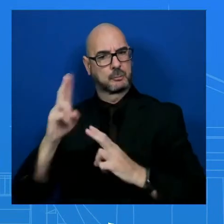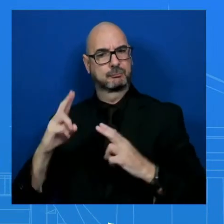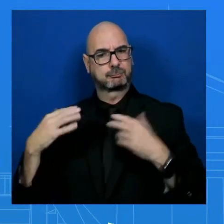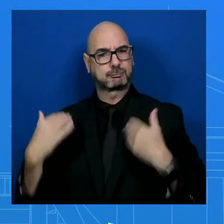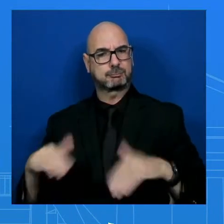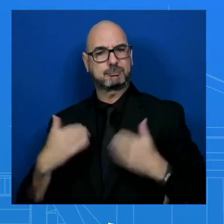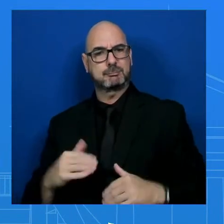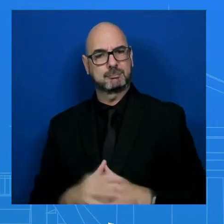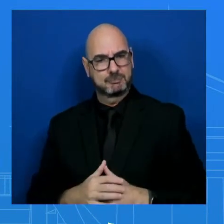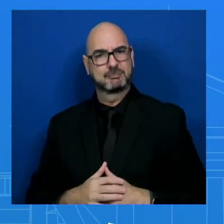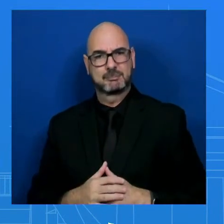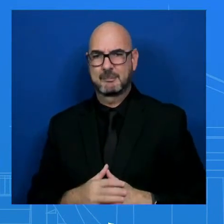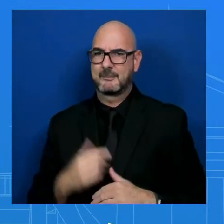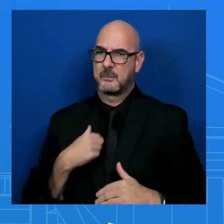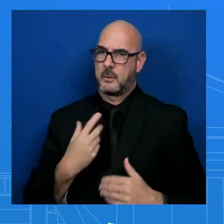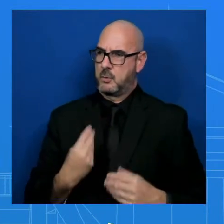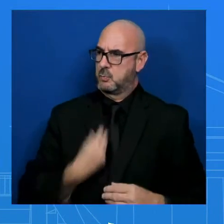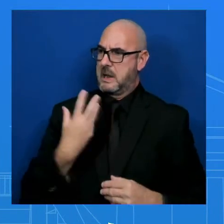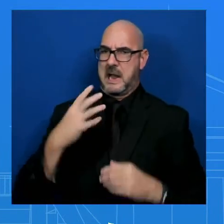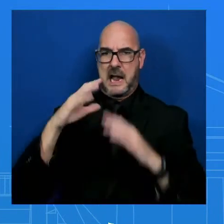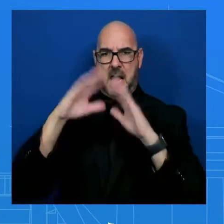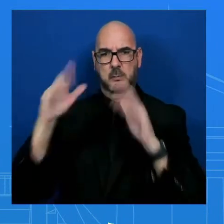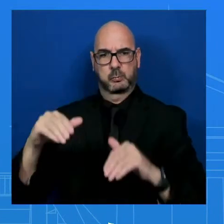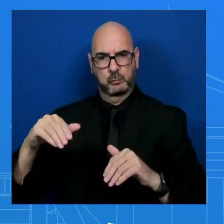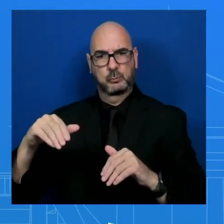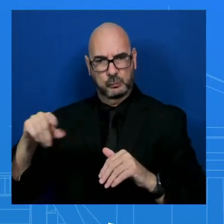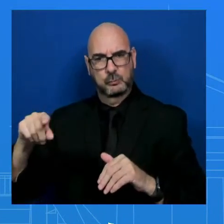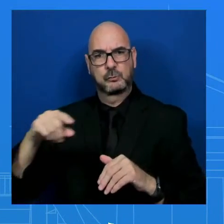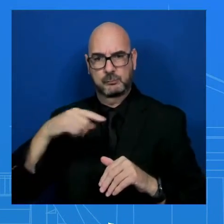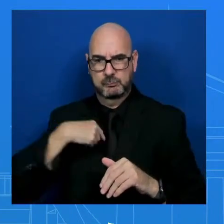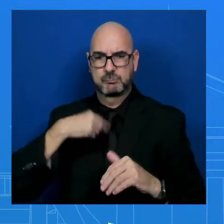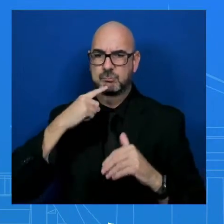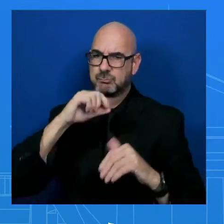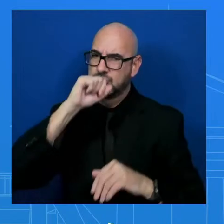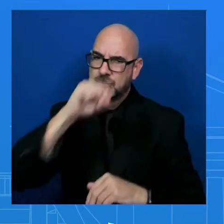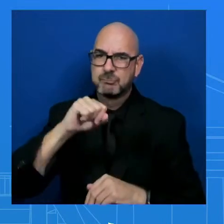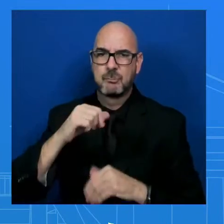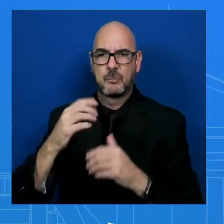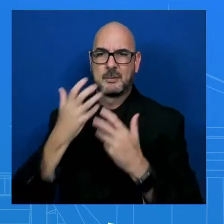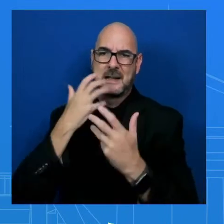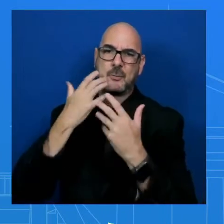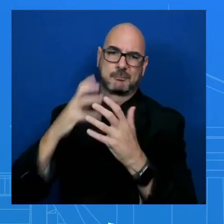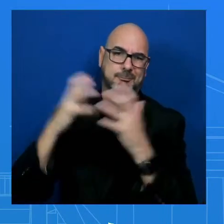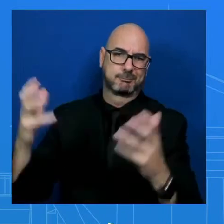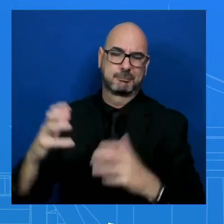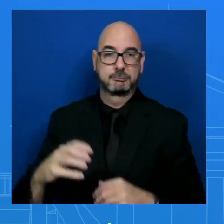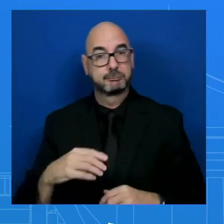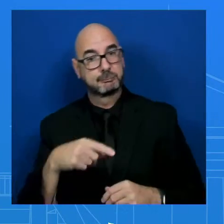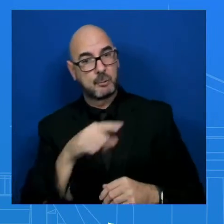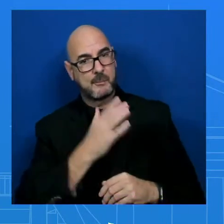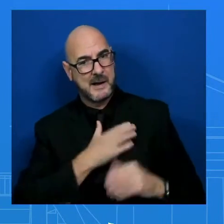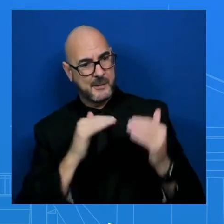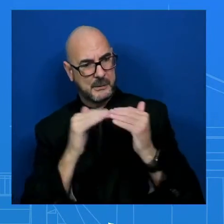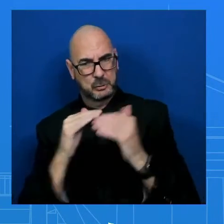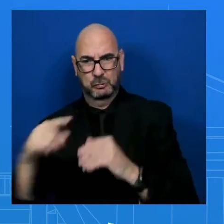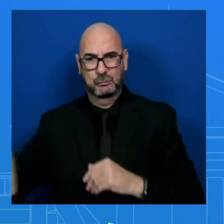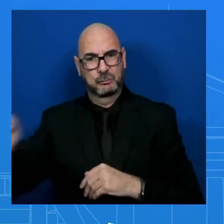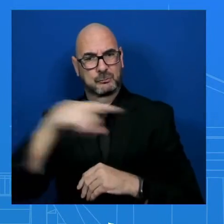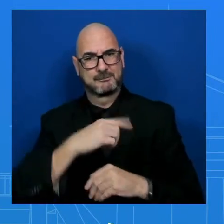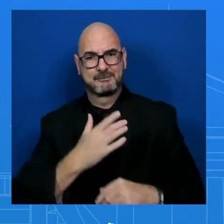for the past decade. So thank you for that. I really appreciate it. And thank you to all of my incredible colleagues. All right, Kristen, go